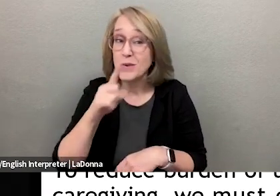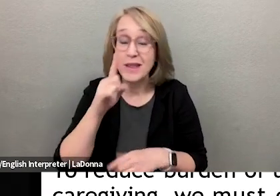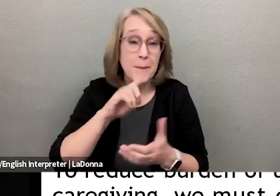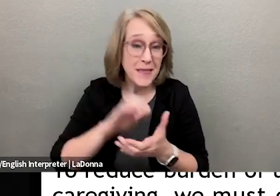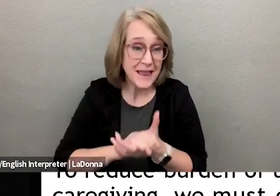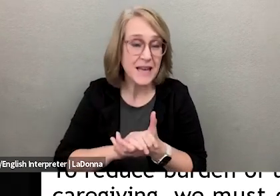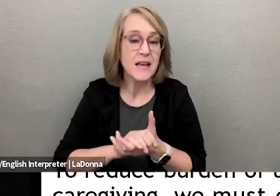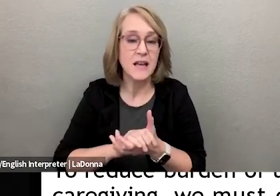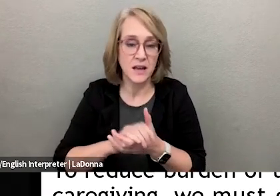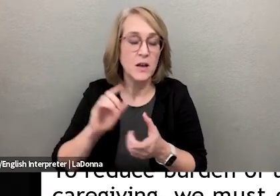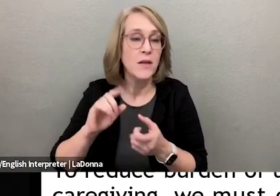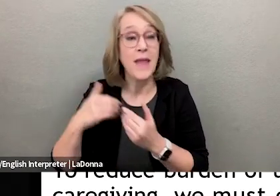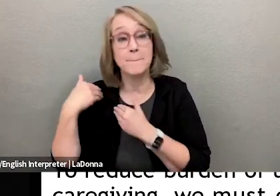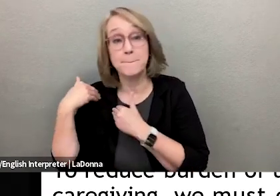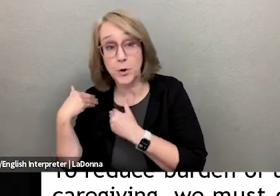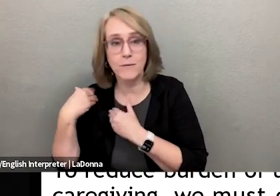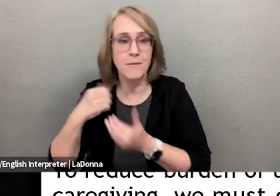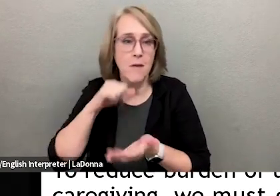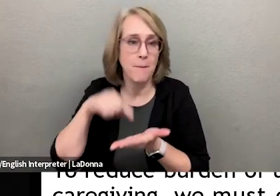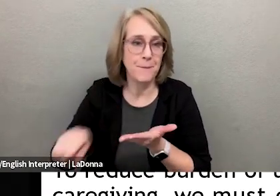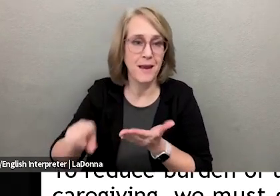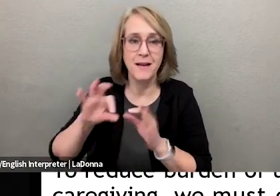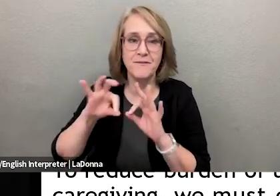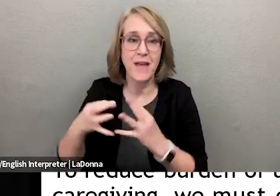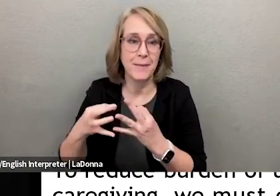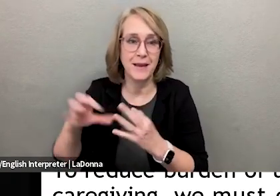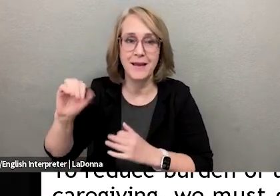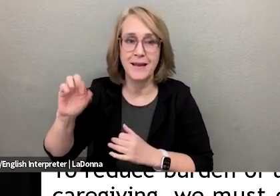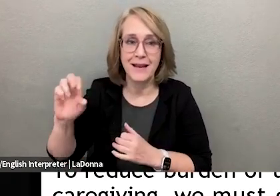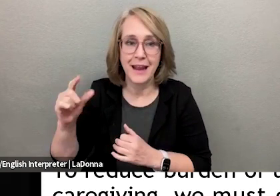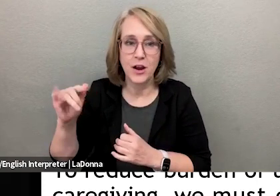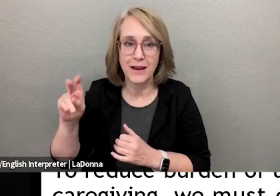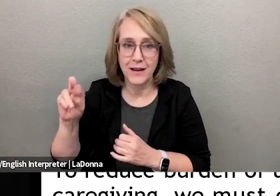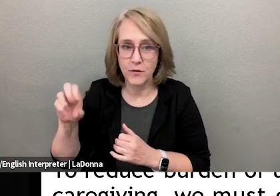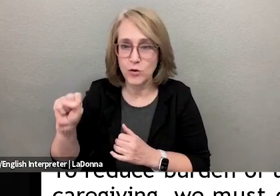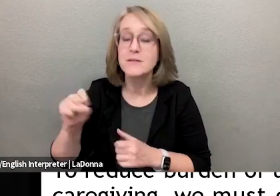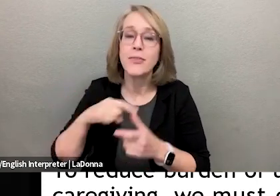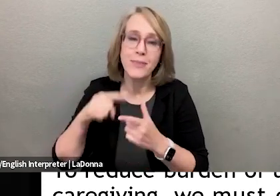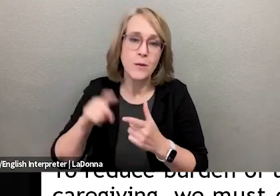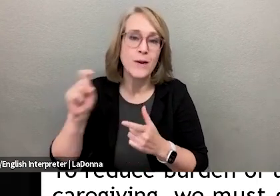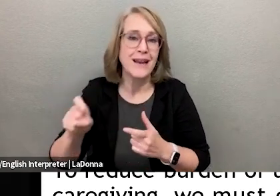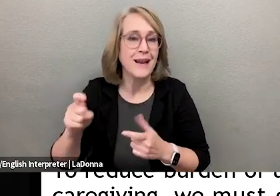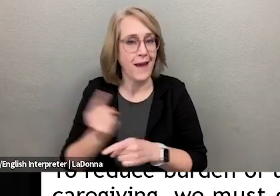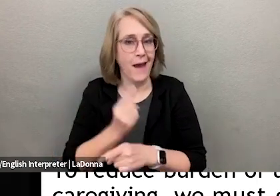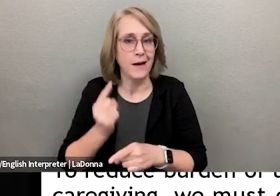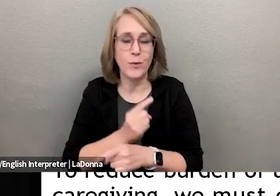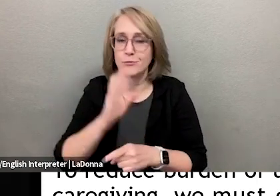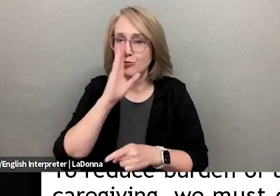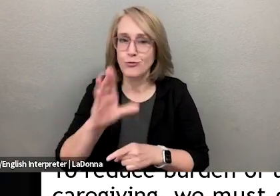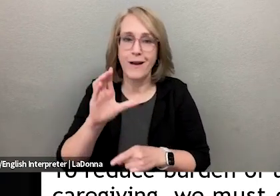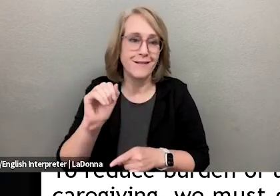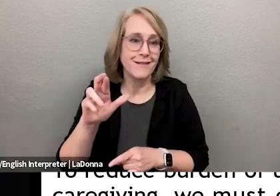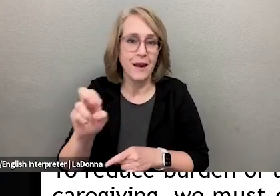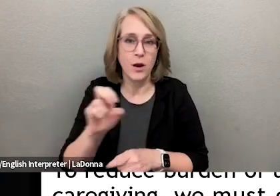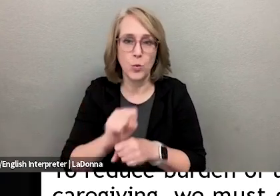reduce the burden of unpaid family giving, we have to make sure there's an adequate direct care workforce, and that the self-directed